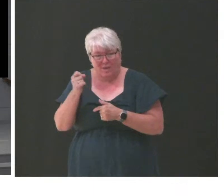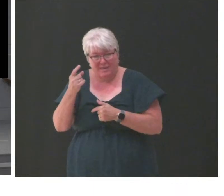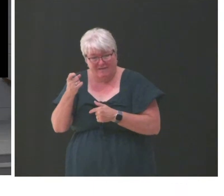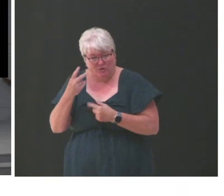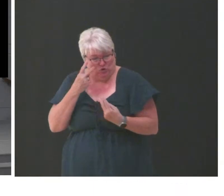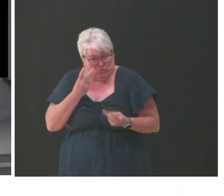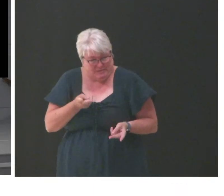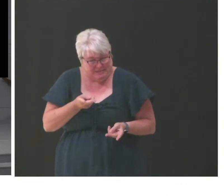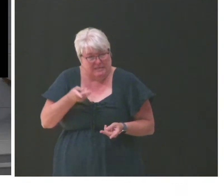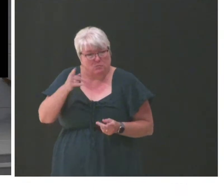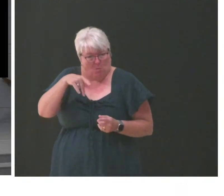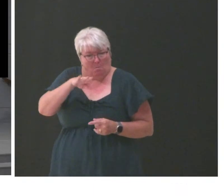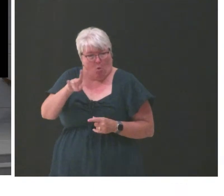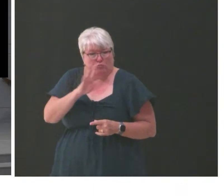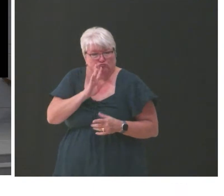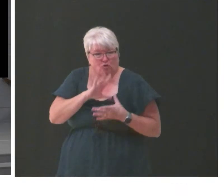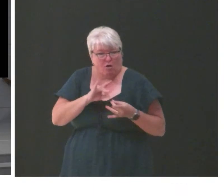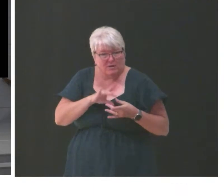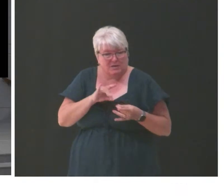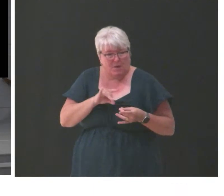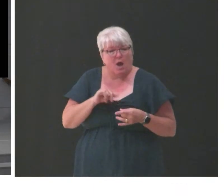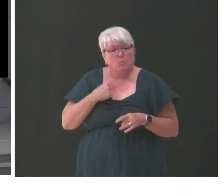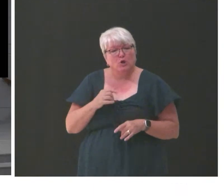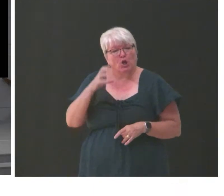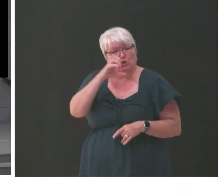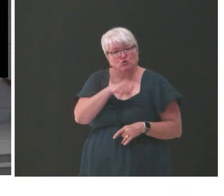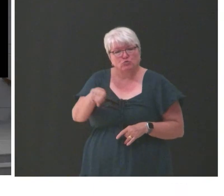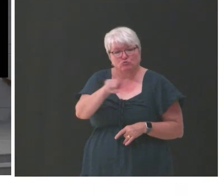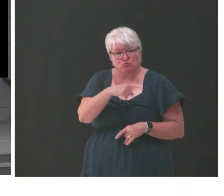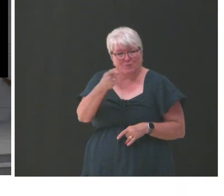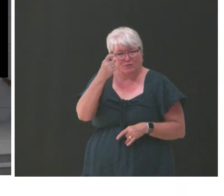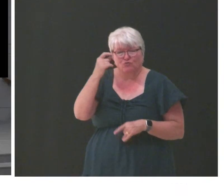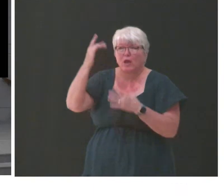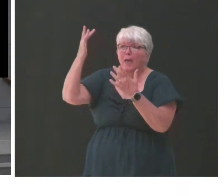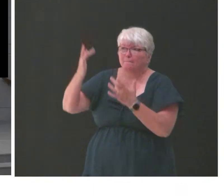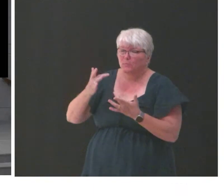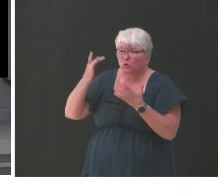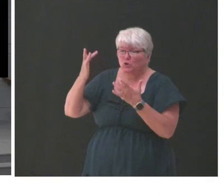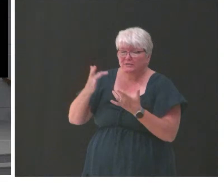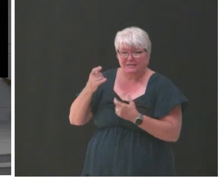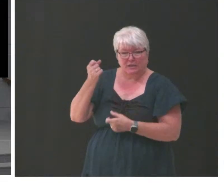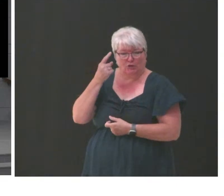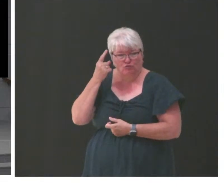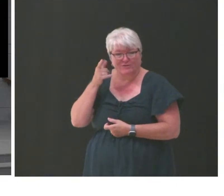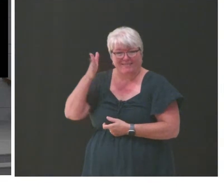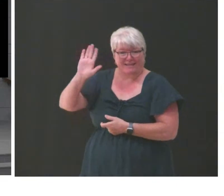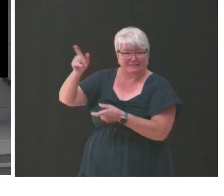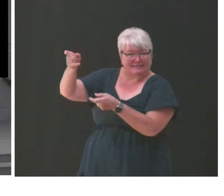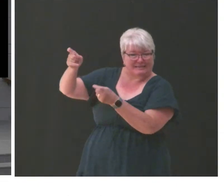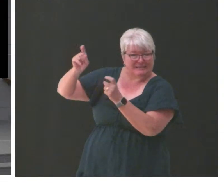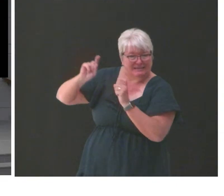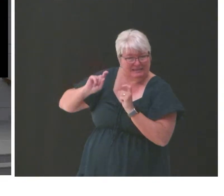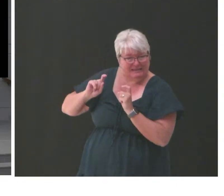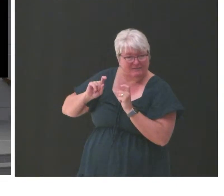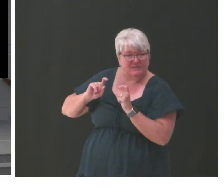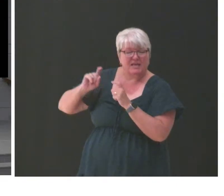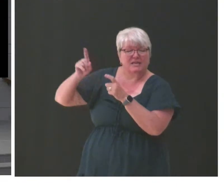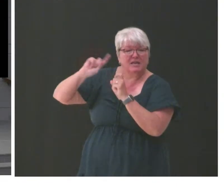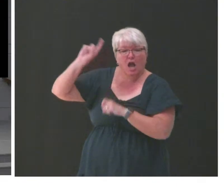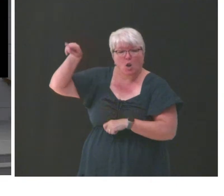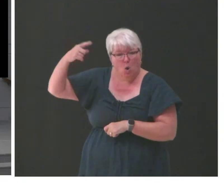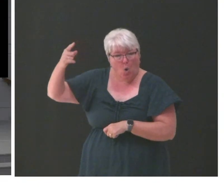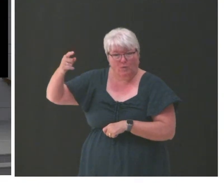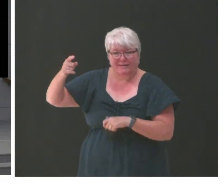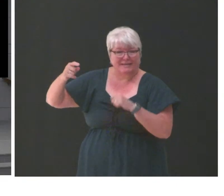and you'll see what Paul's talking about. We're just going to assume that you understand mercy this morning and understand that it's a gift from God and God alone,